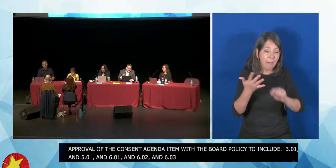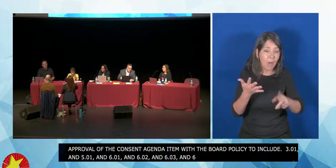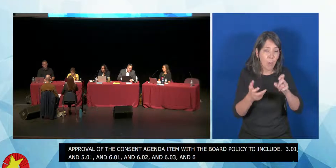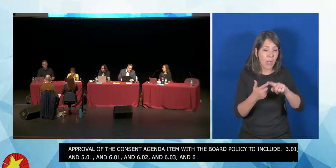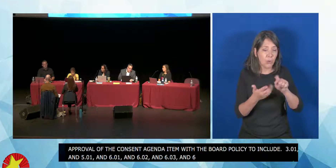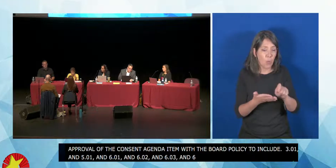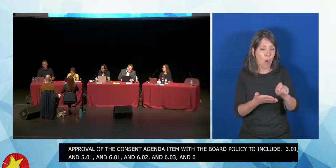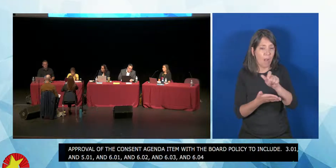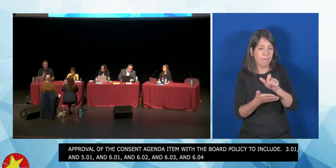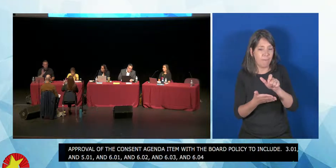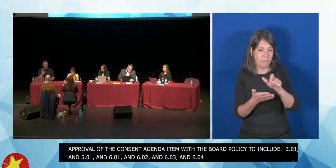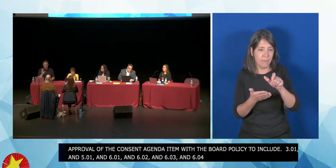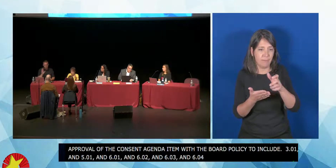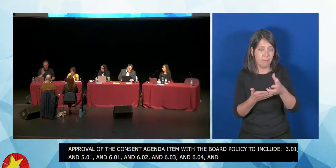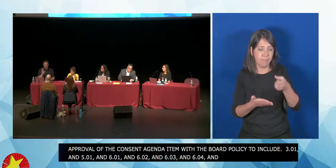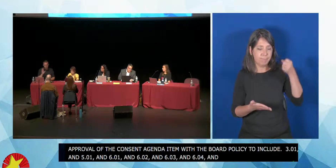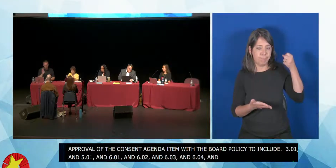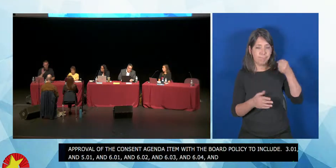agenda?